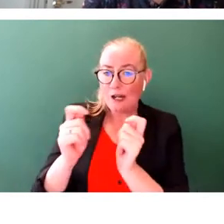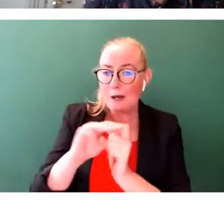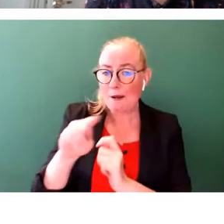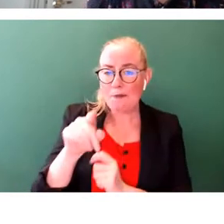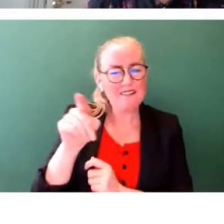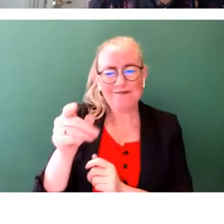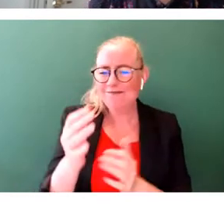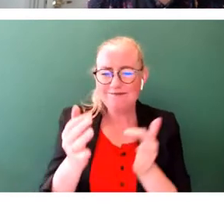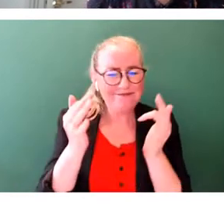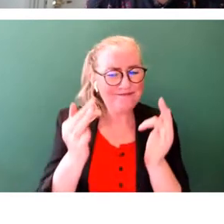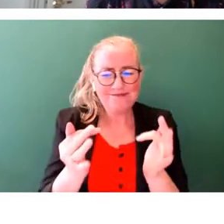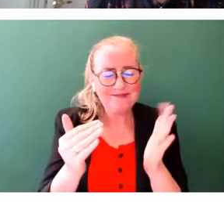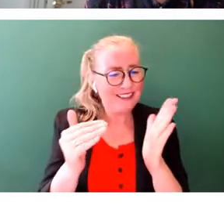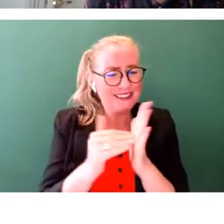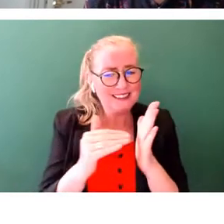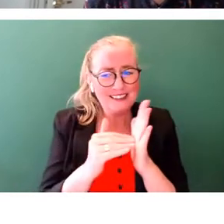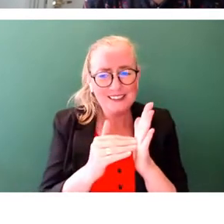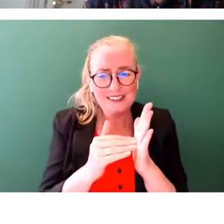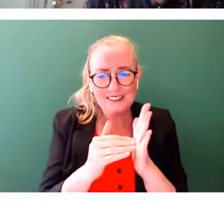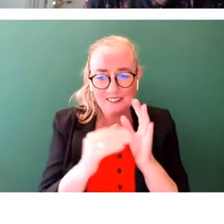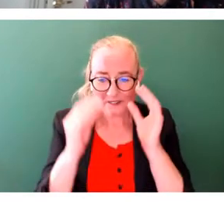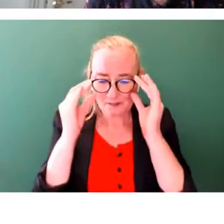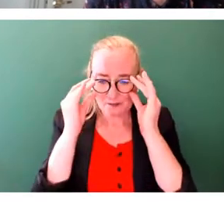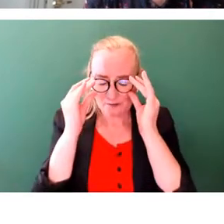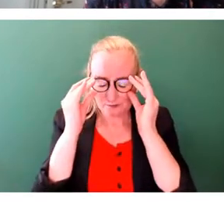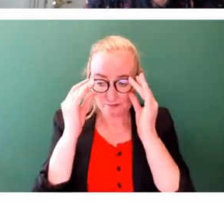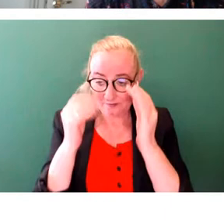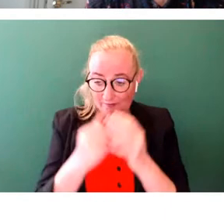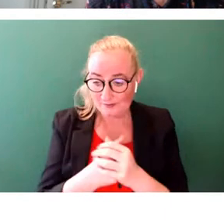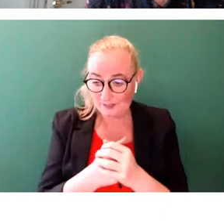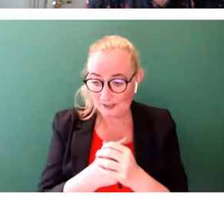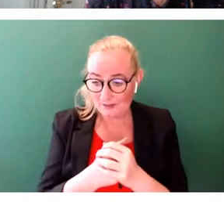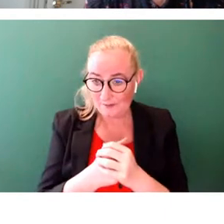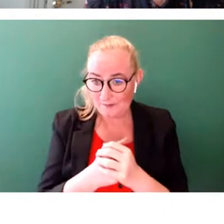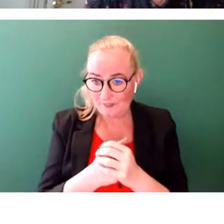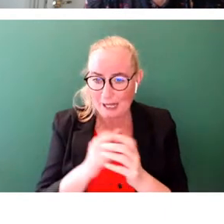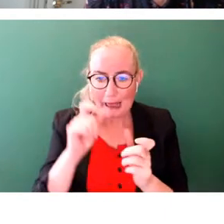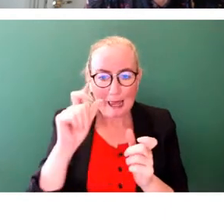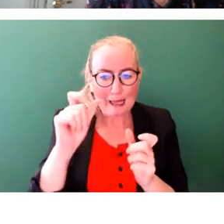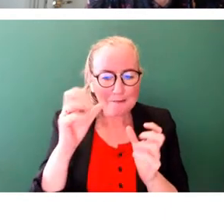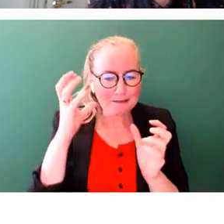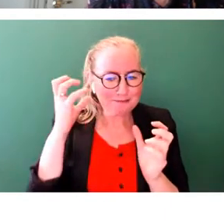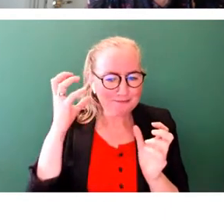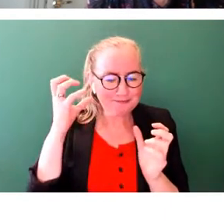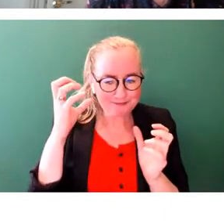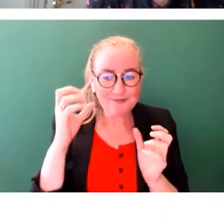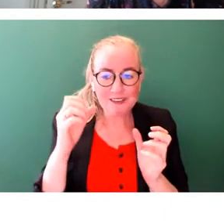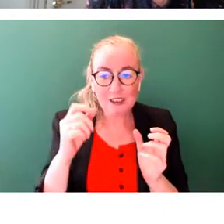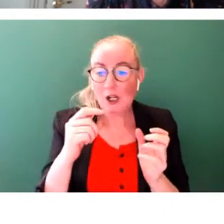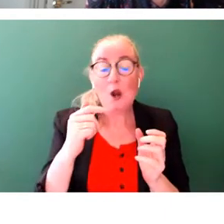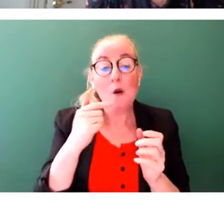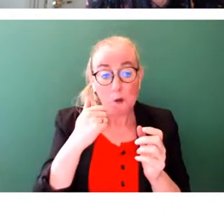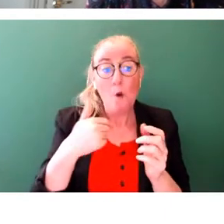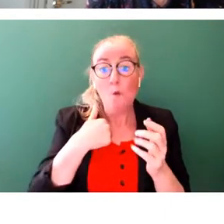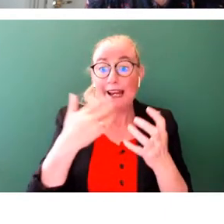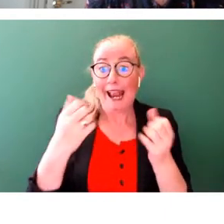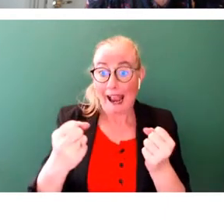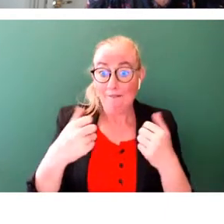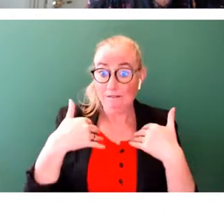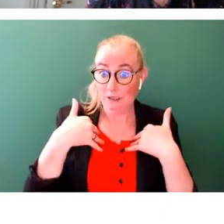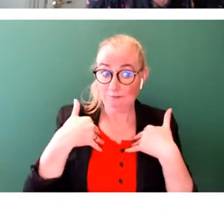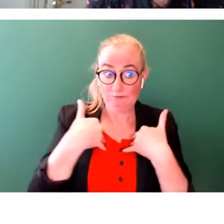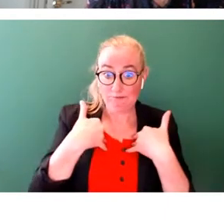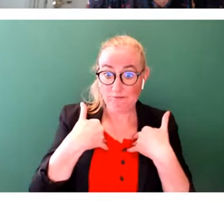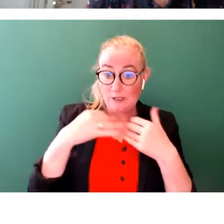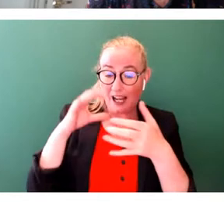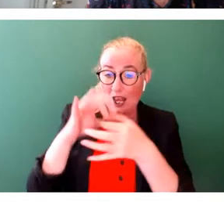I think that whole topic of upskilling people has been very, very much in our concern as well this year. And